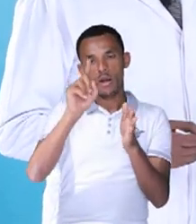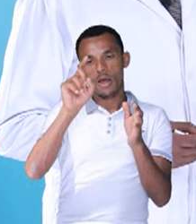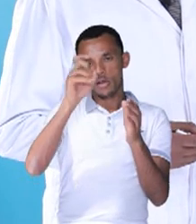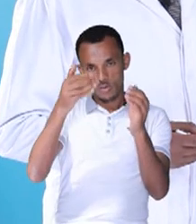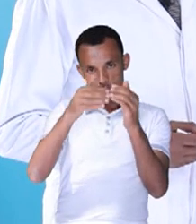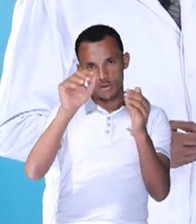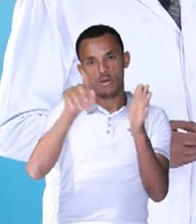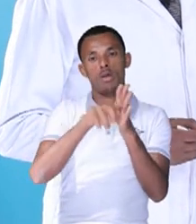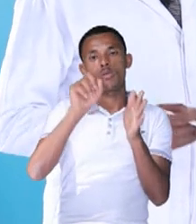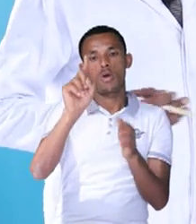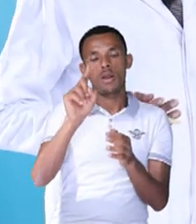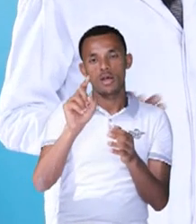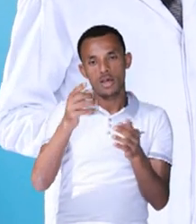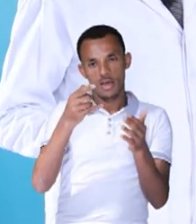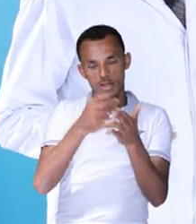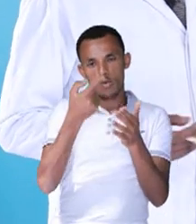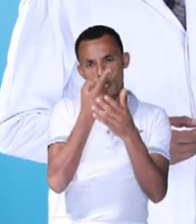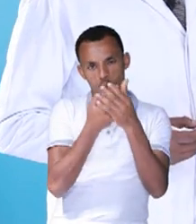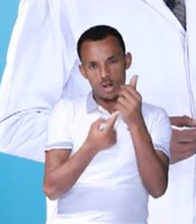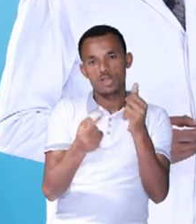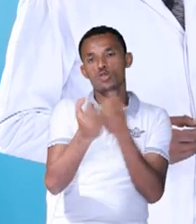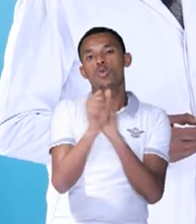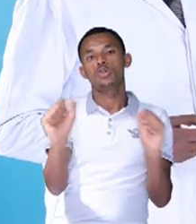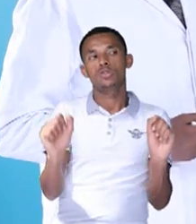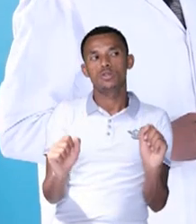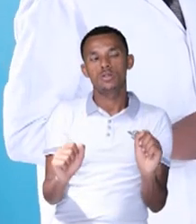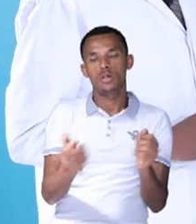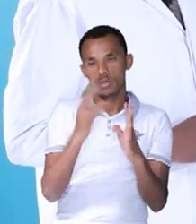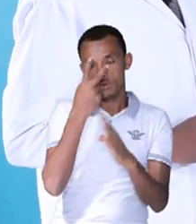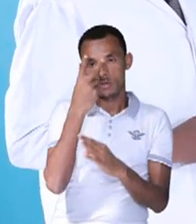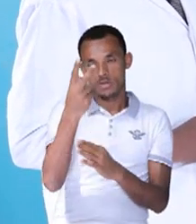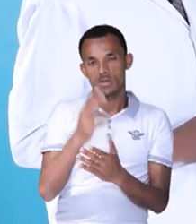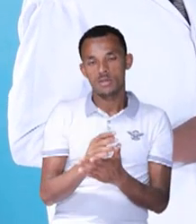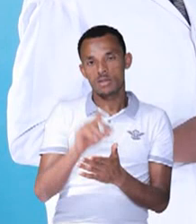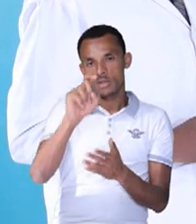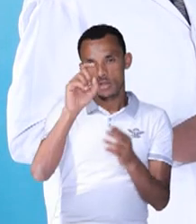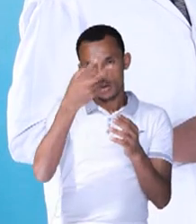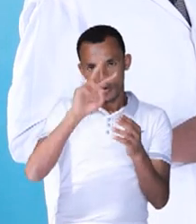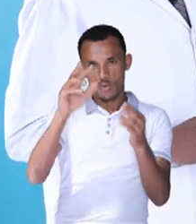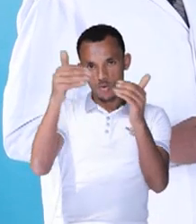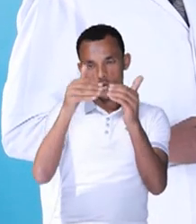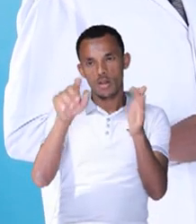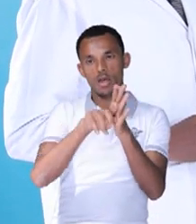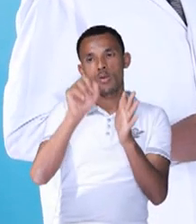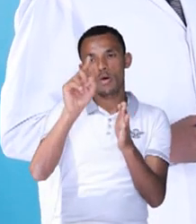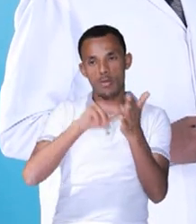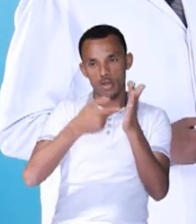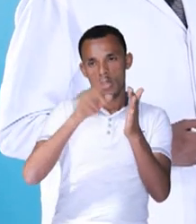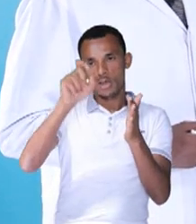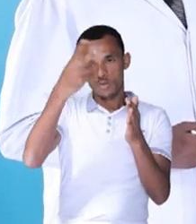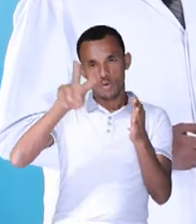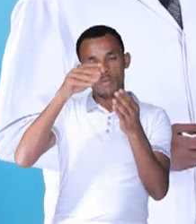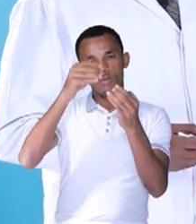to negative 1. But this is the only solution. Let us see. X cubed is equal to negative 1 means x